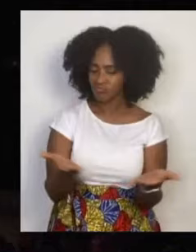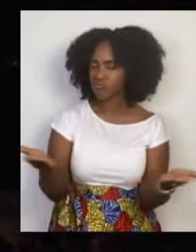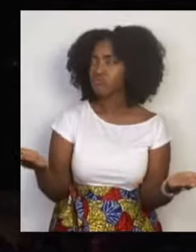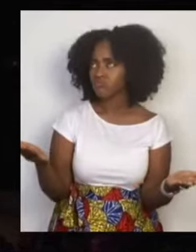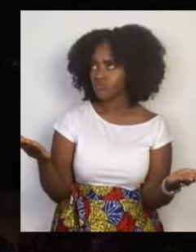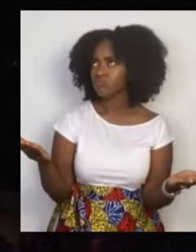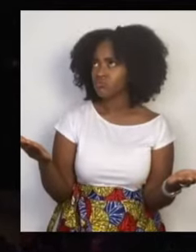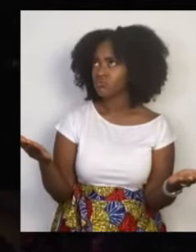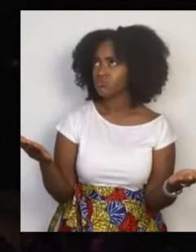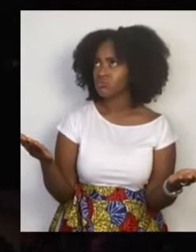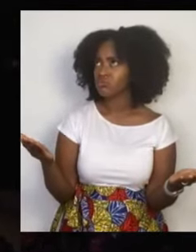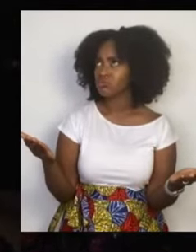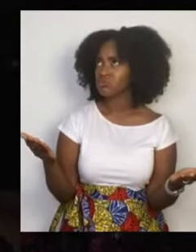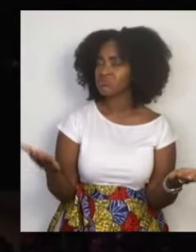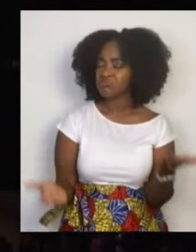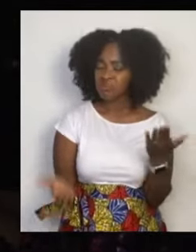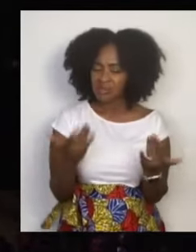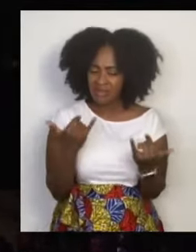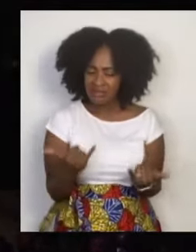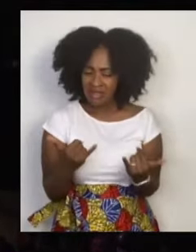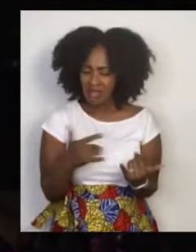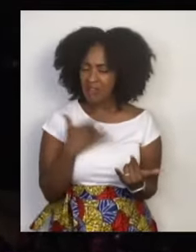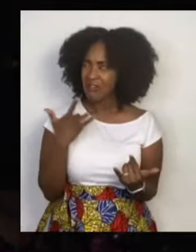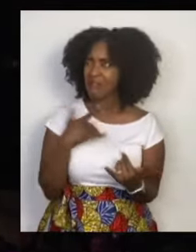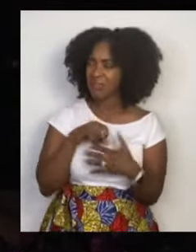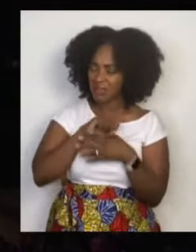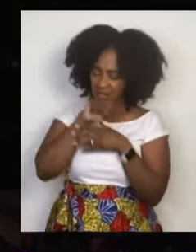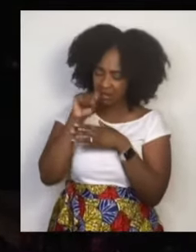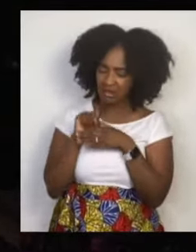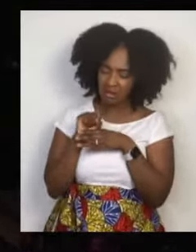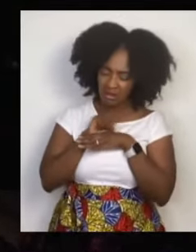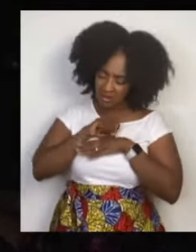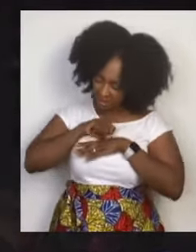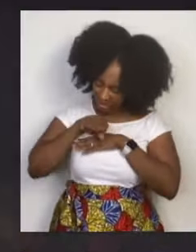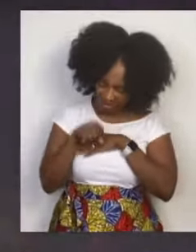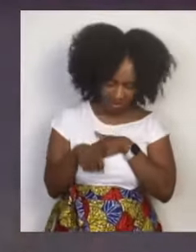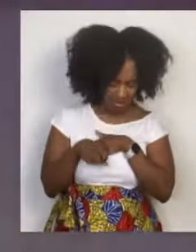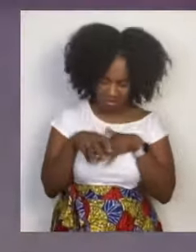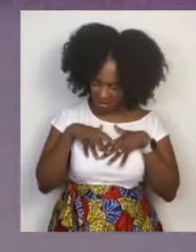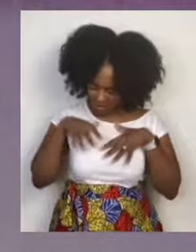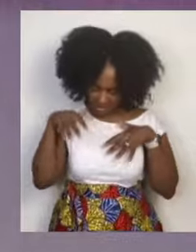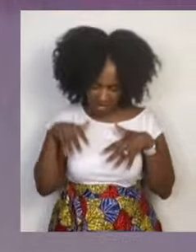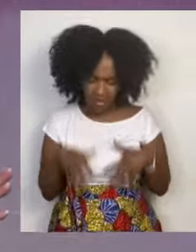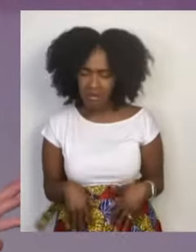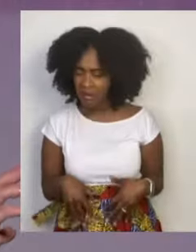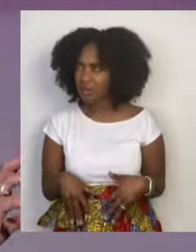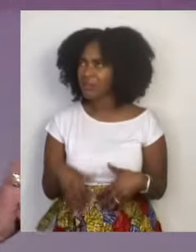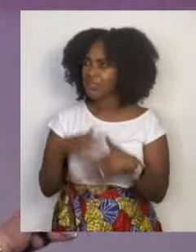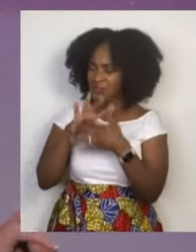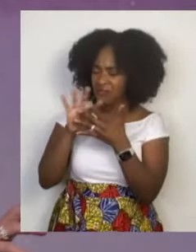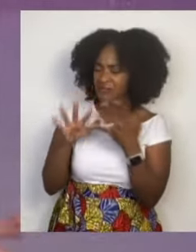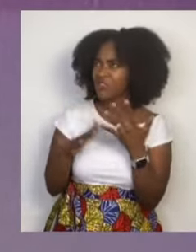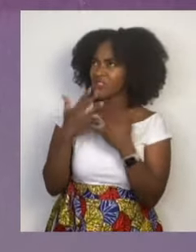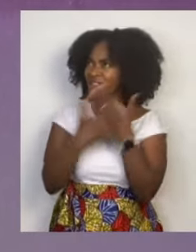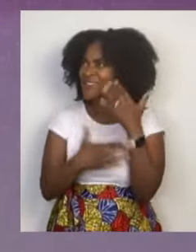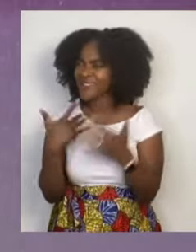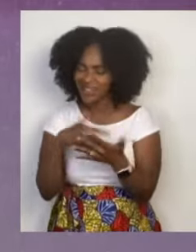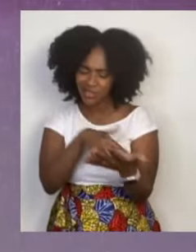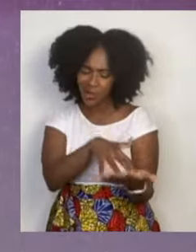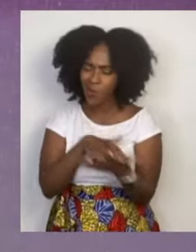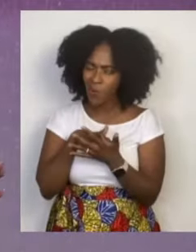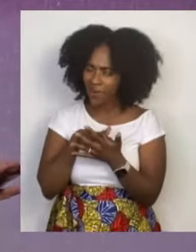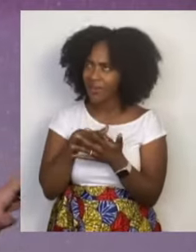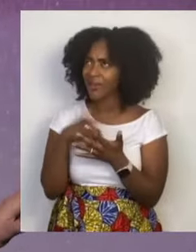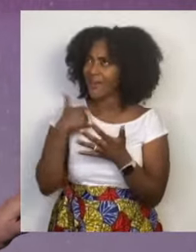and whose fingers and feet and hands are feeble. I lift up those who are discouraged and